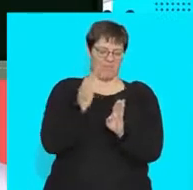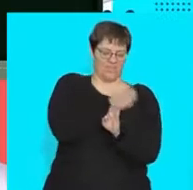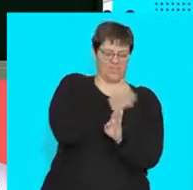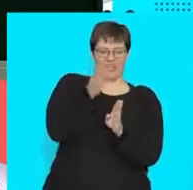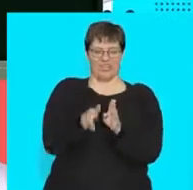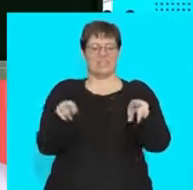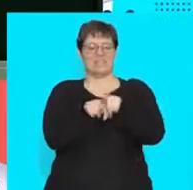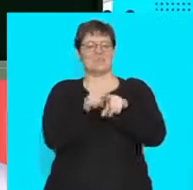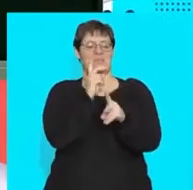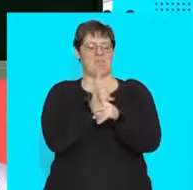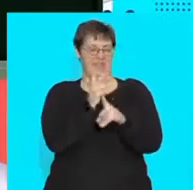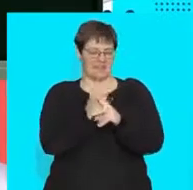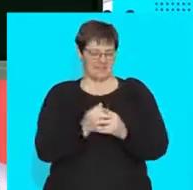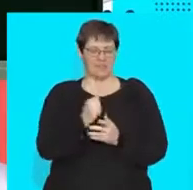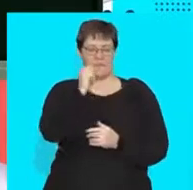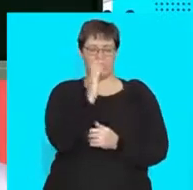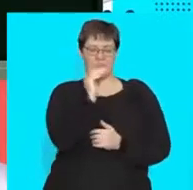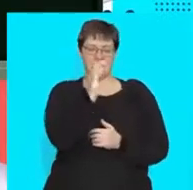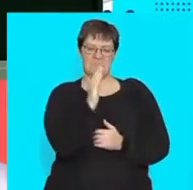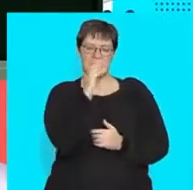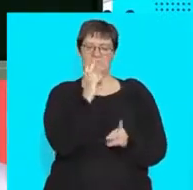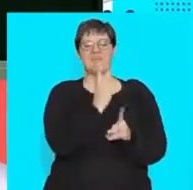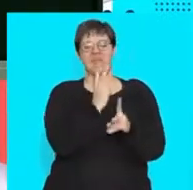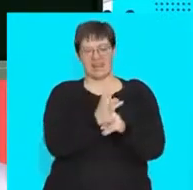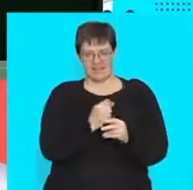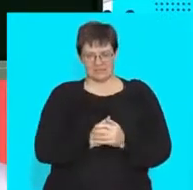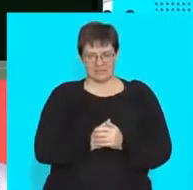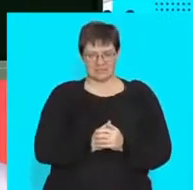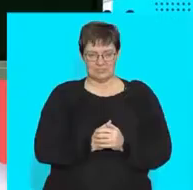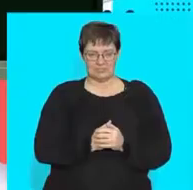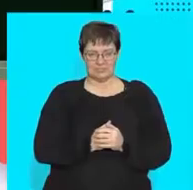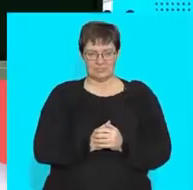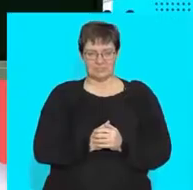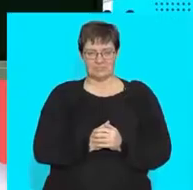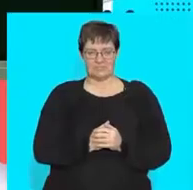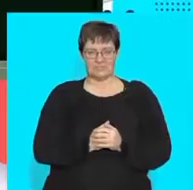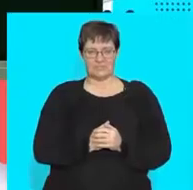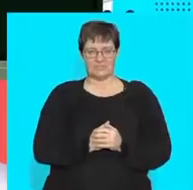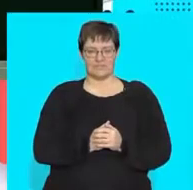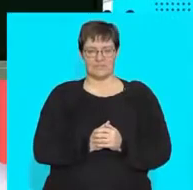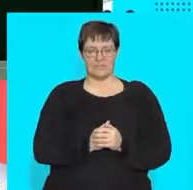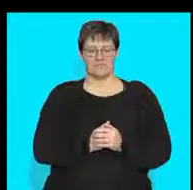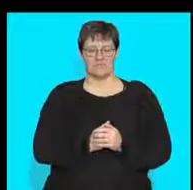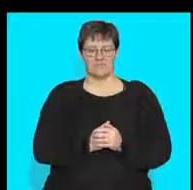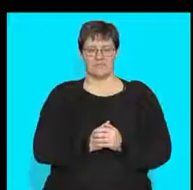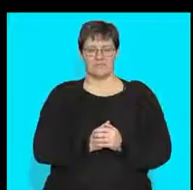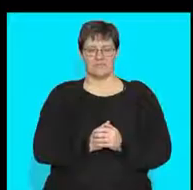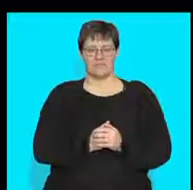on both sides of your tympanic membrane, and it can now vibrate its little heart content. Right.